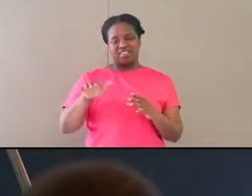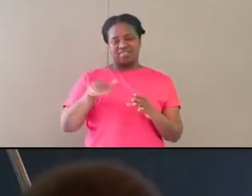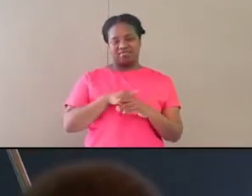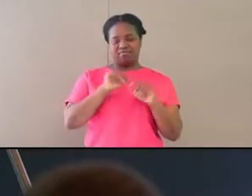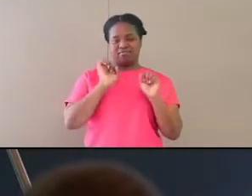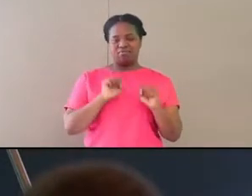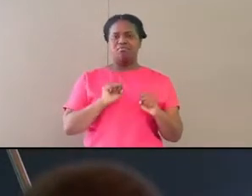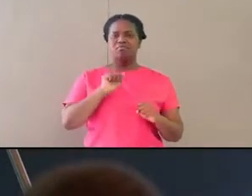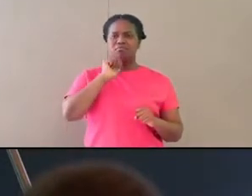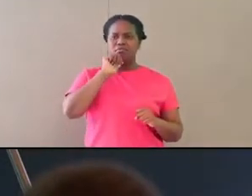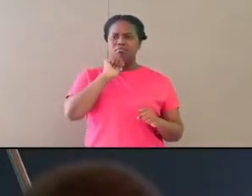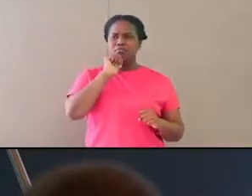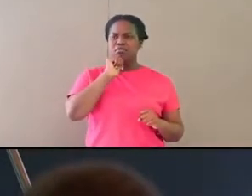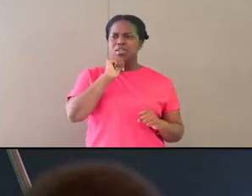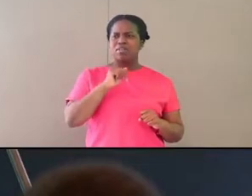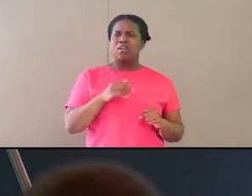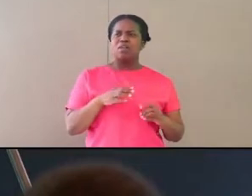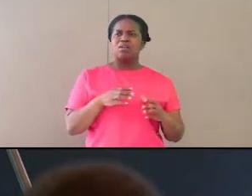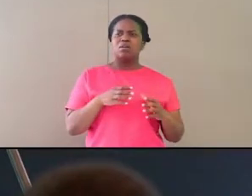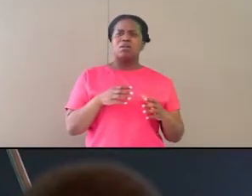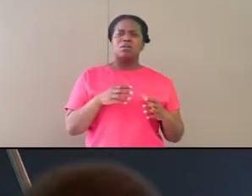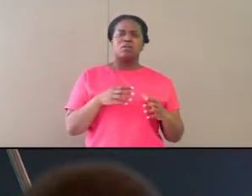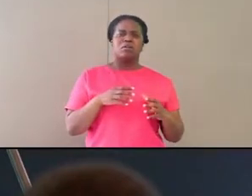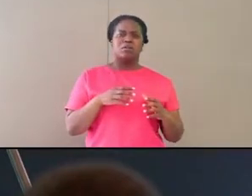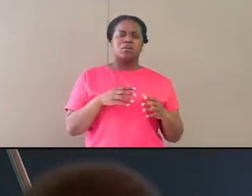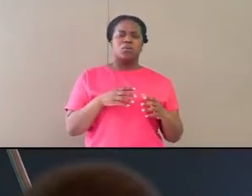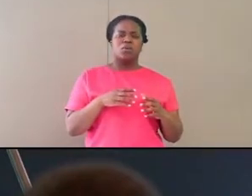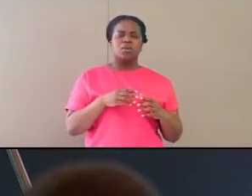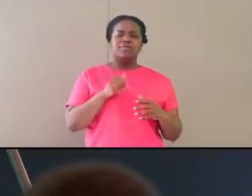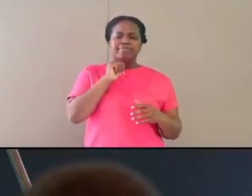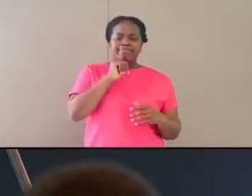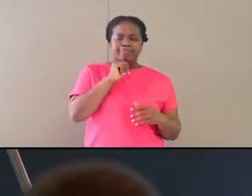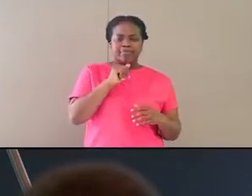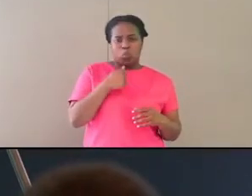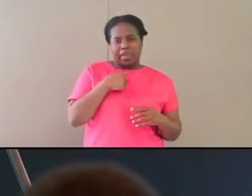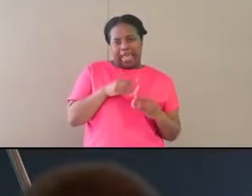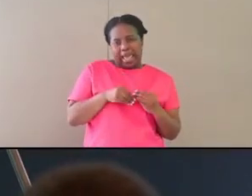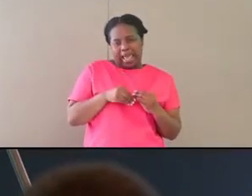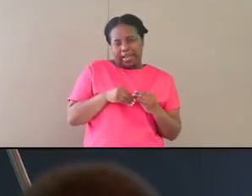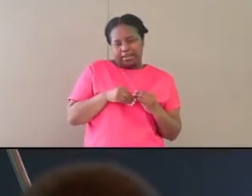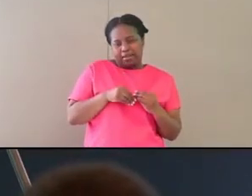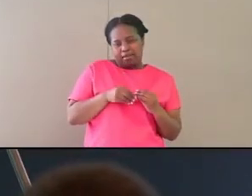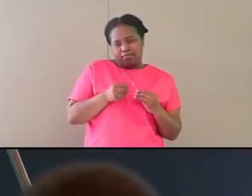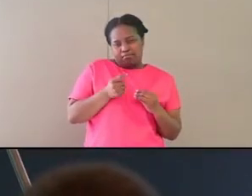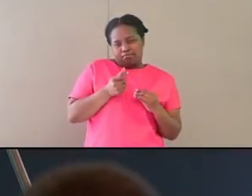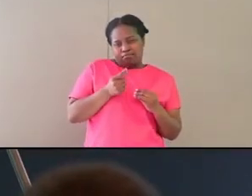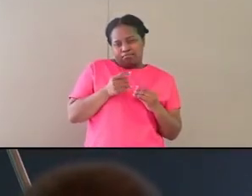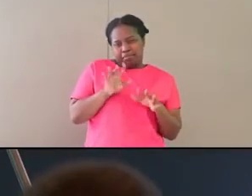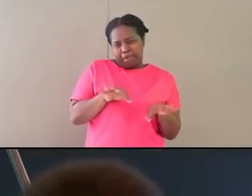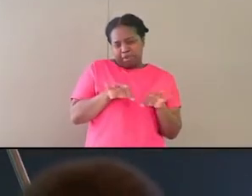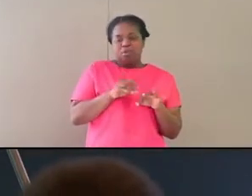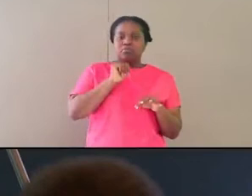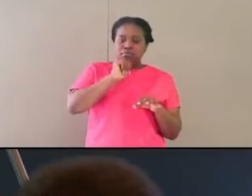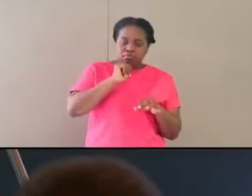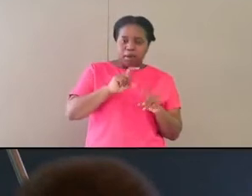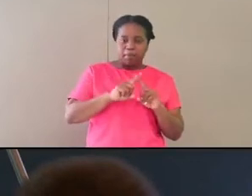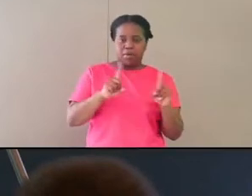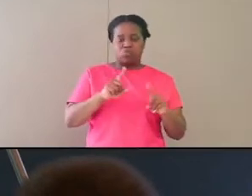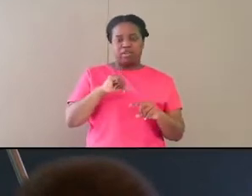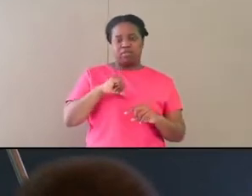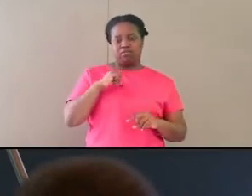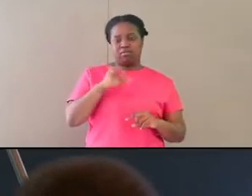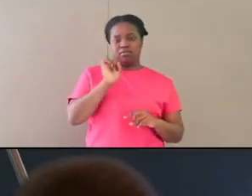it even if in a small and modest way this child poverty report also